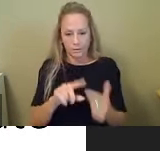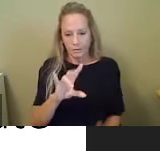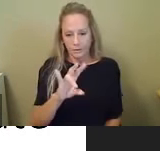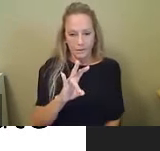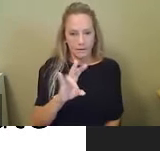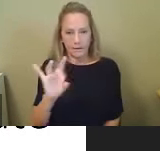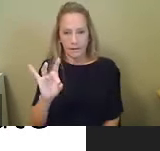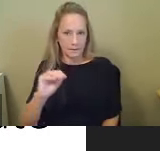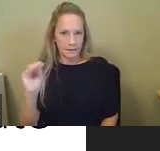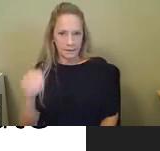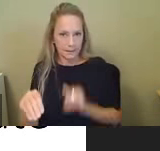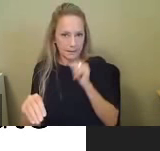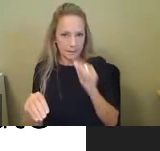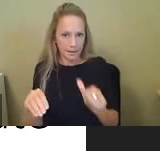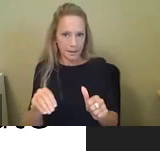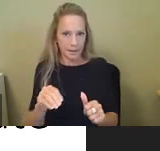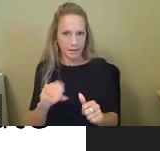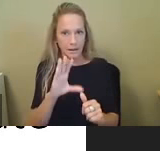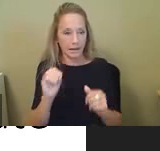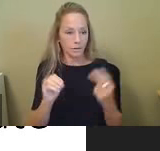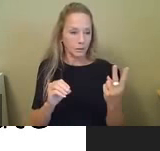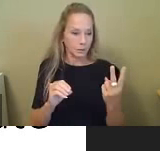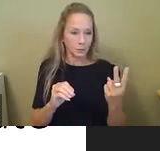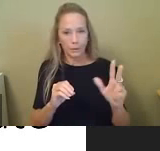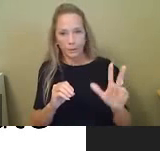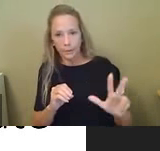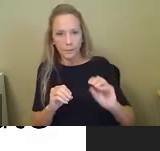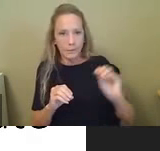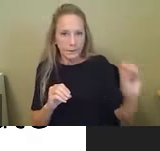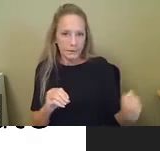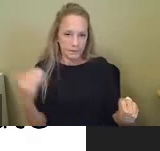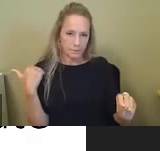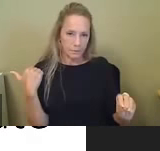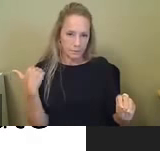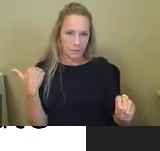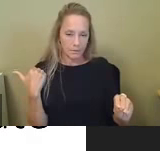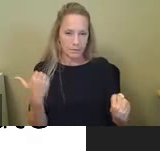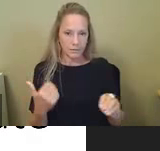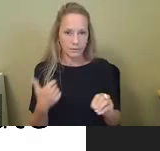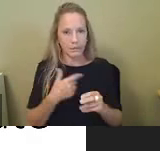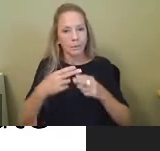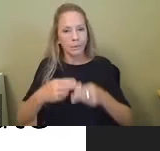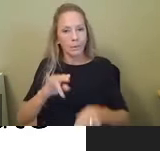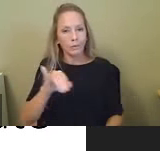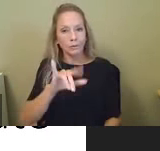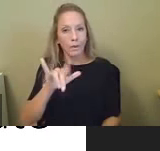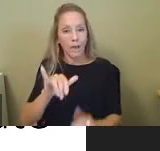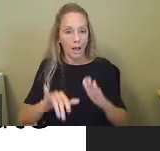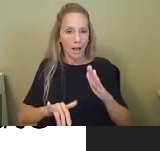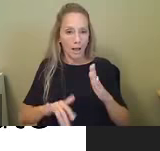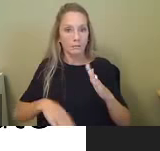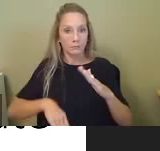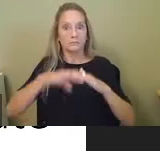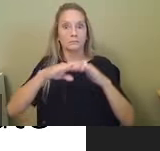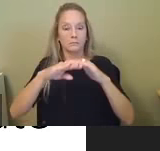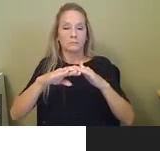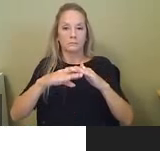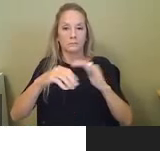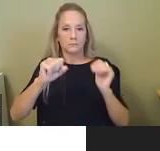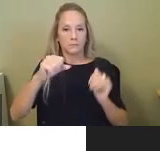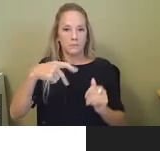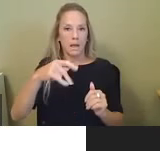and certainly not that 2-3% that we were before what I'll call the July spike. Next slide,